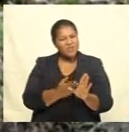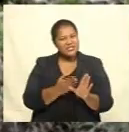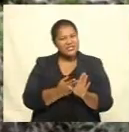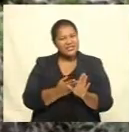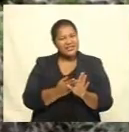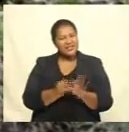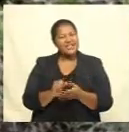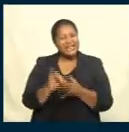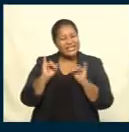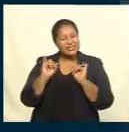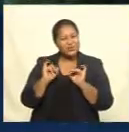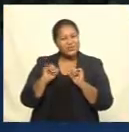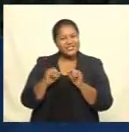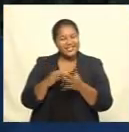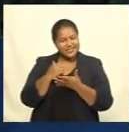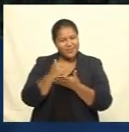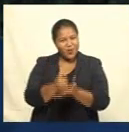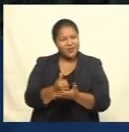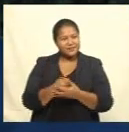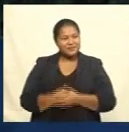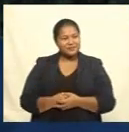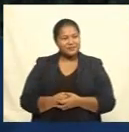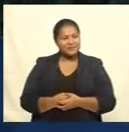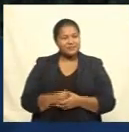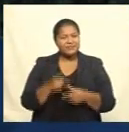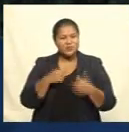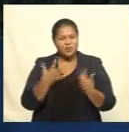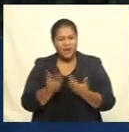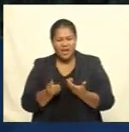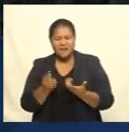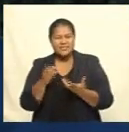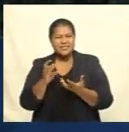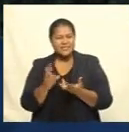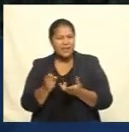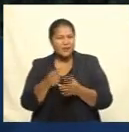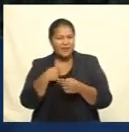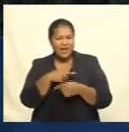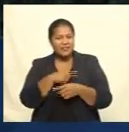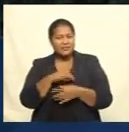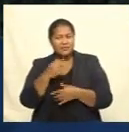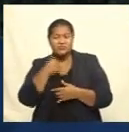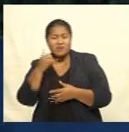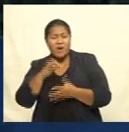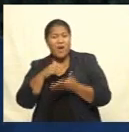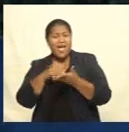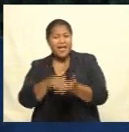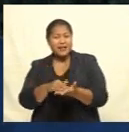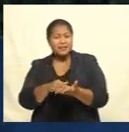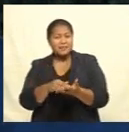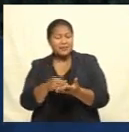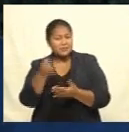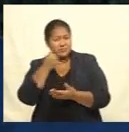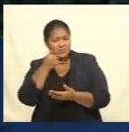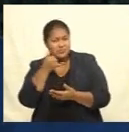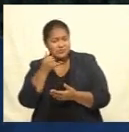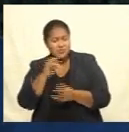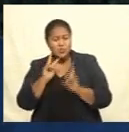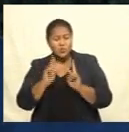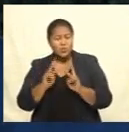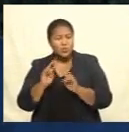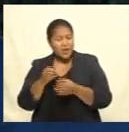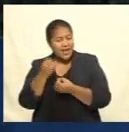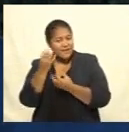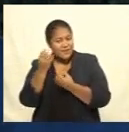related issues. We've had clients who are accessing our helpline to seek information,